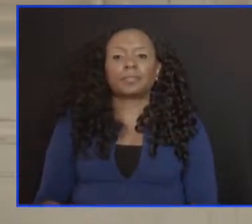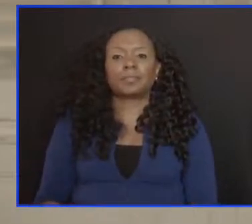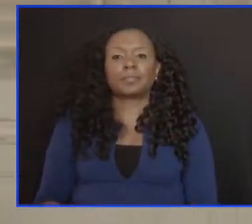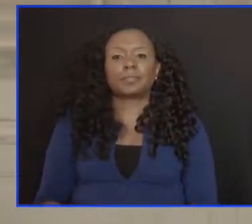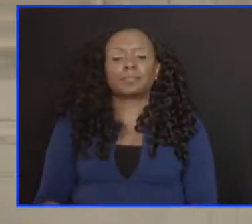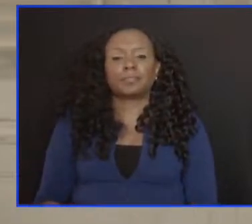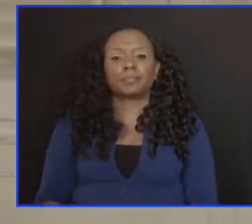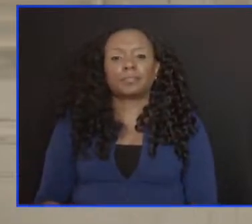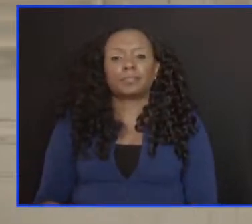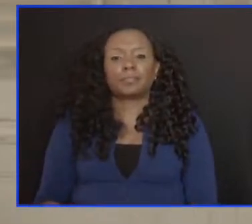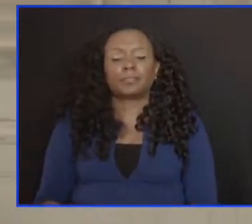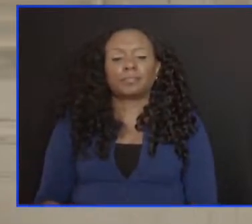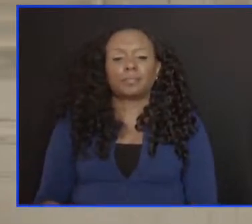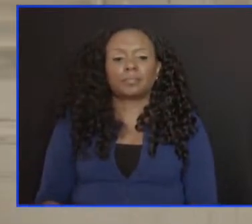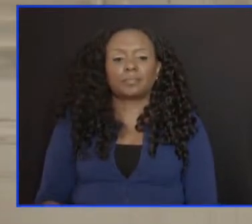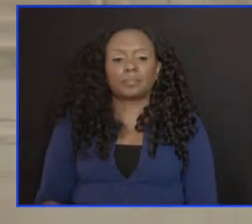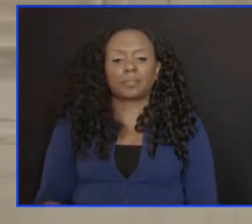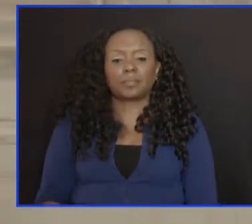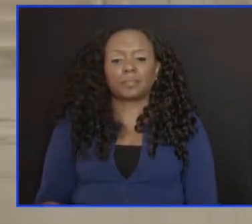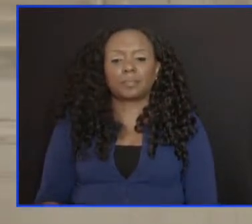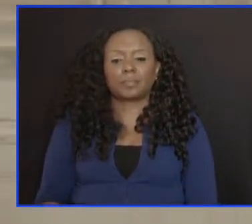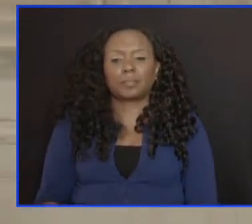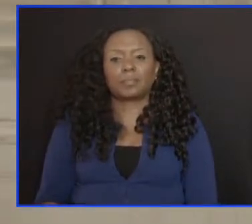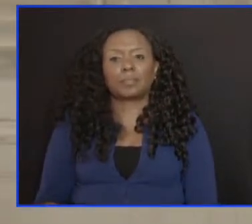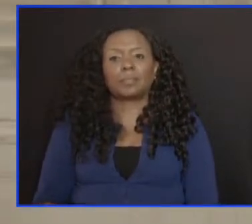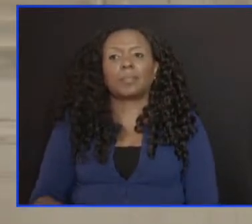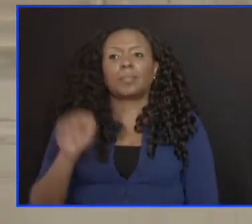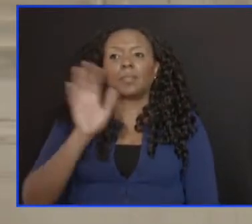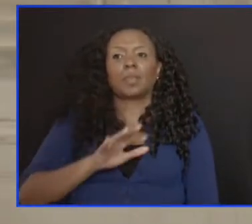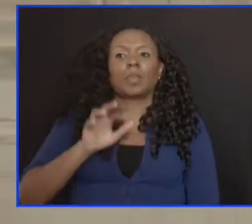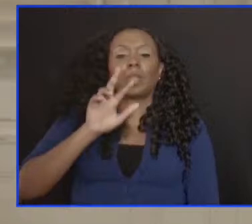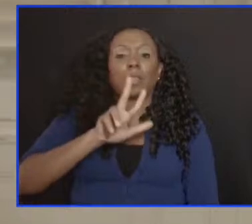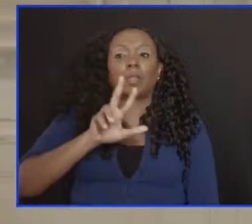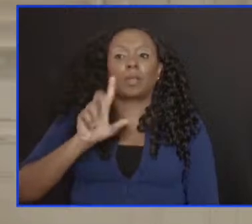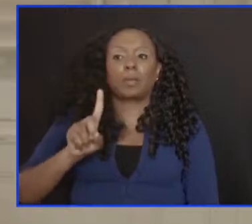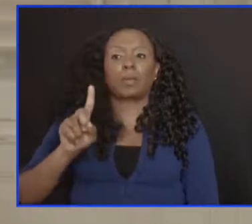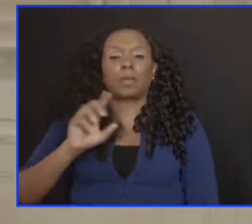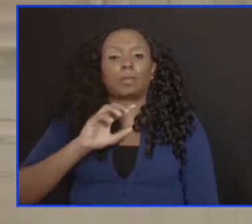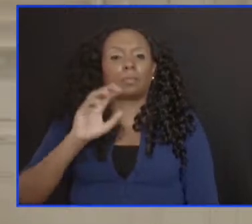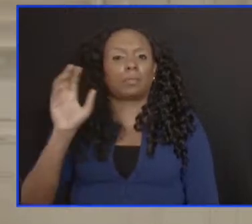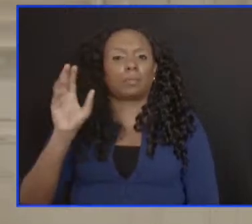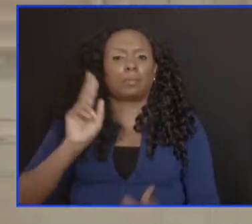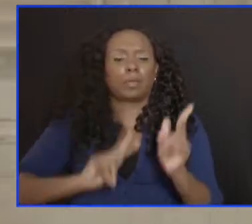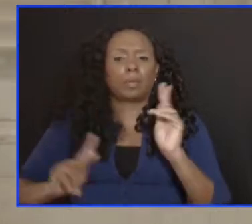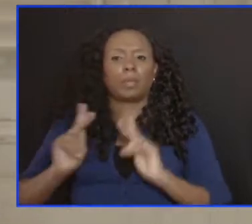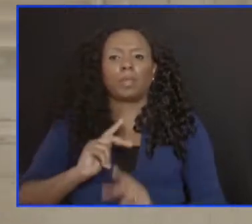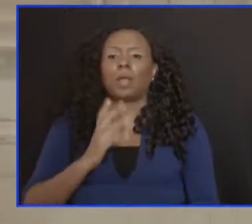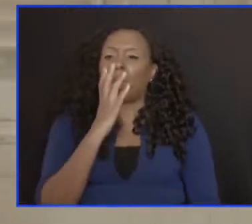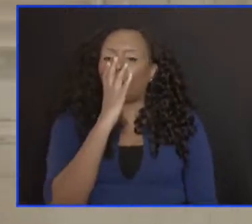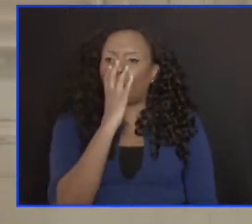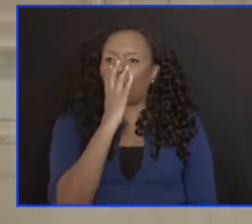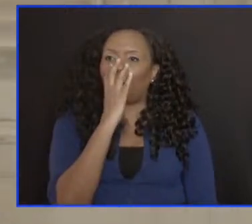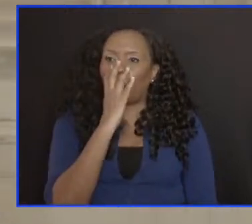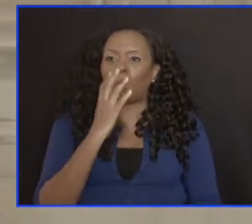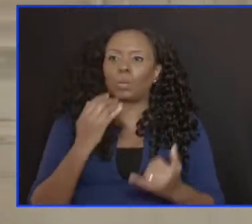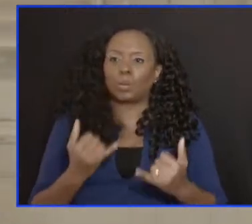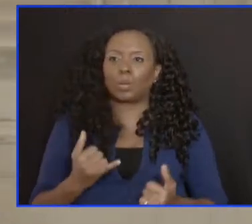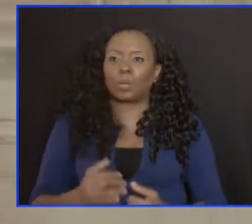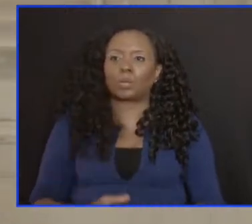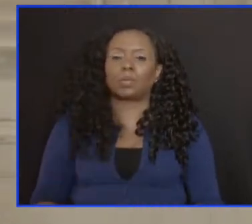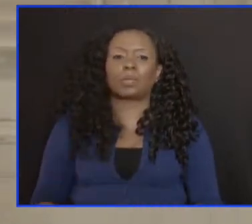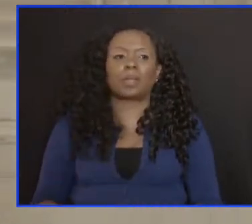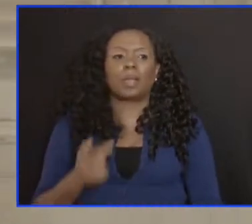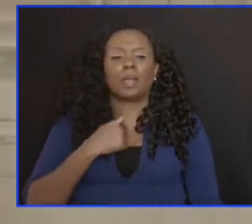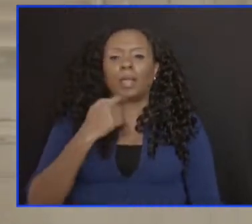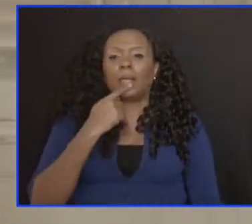as I said when I first started, that we have about 31 of these individuals on oxygen. I think what you need to remember, Monty, and